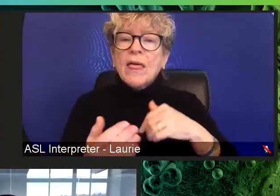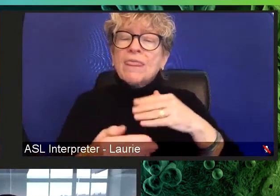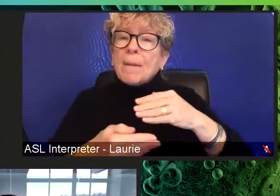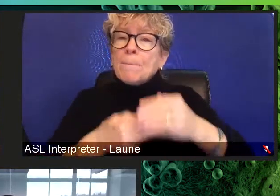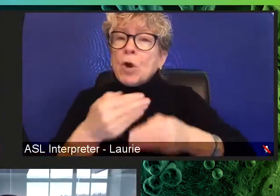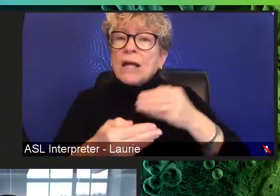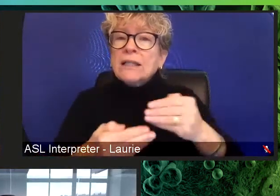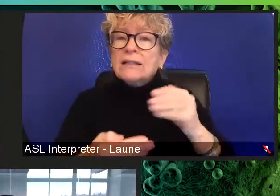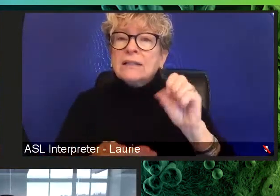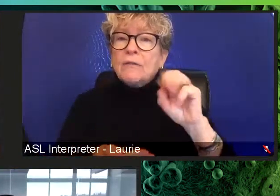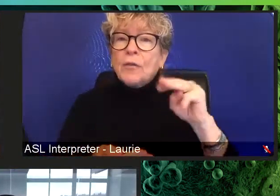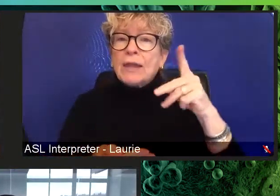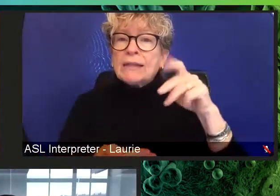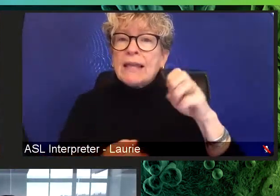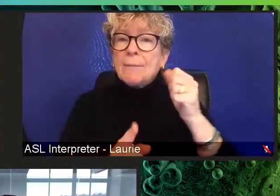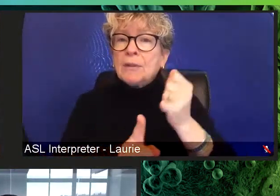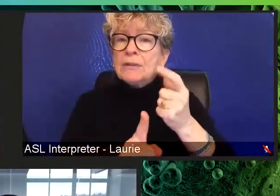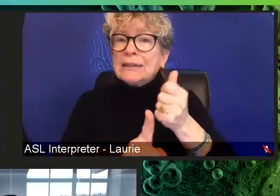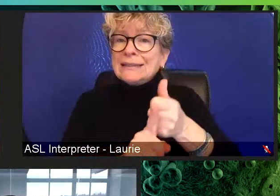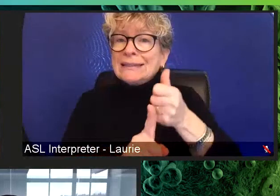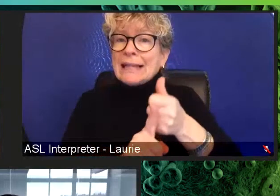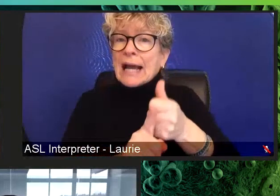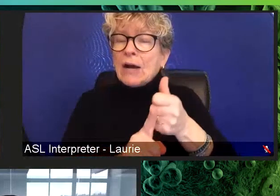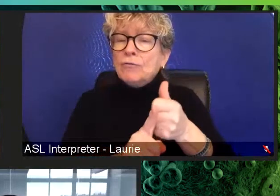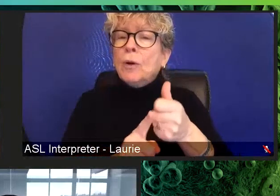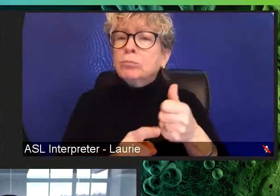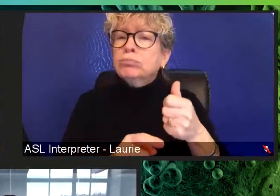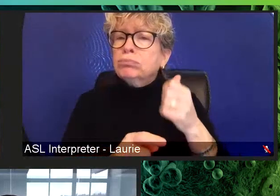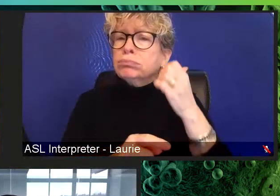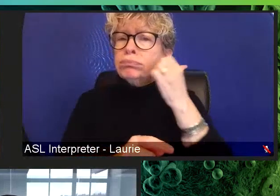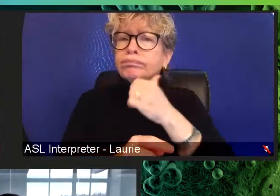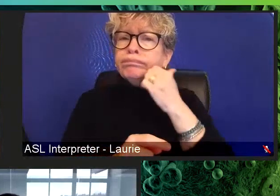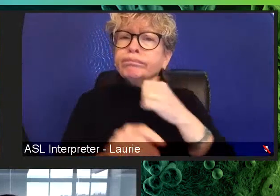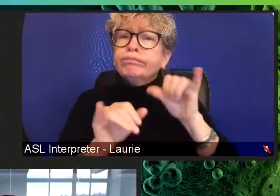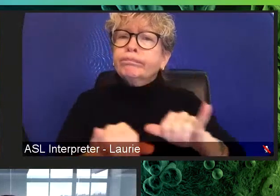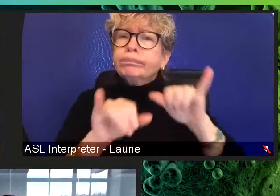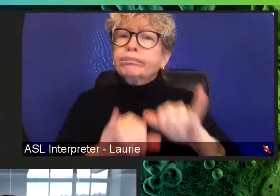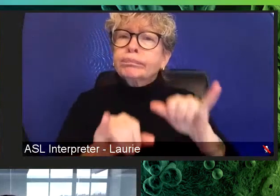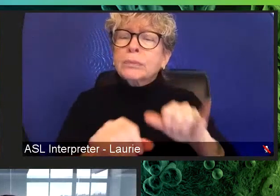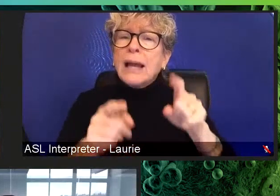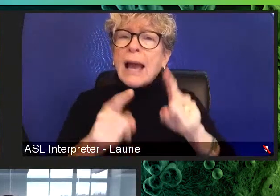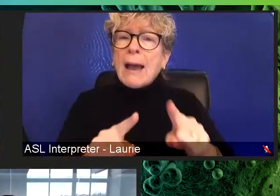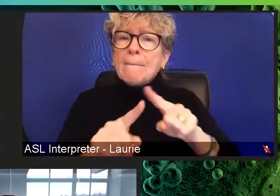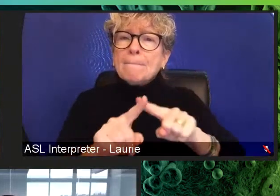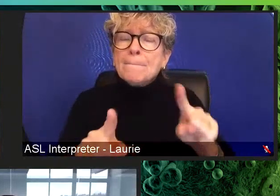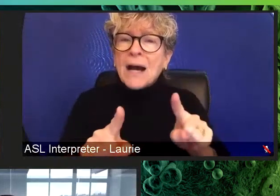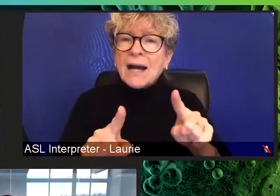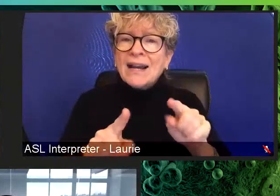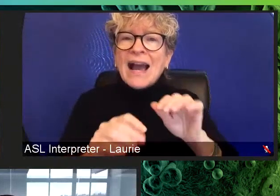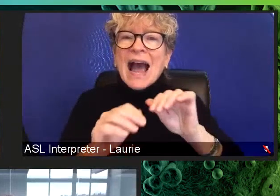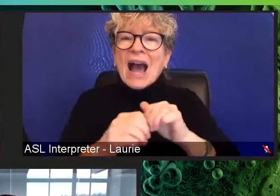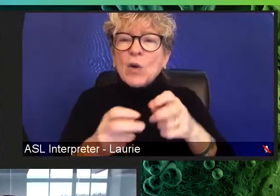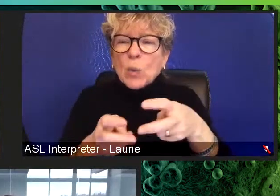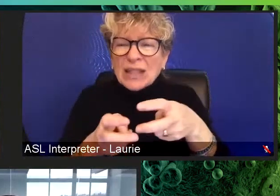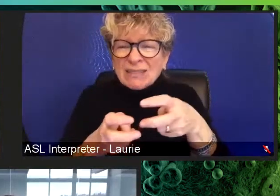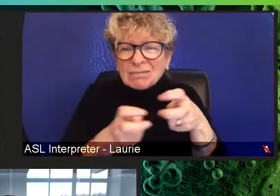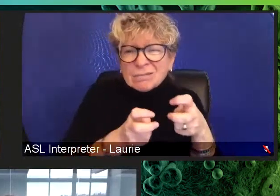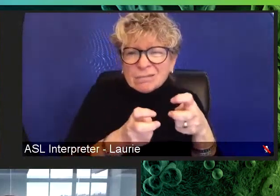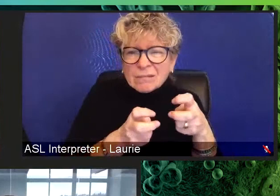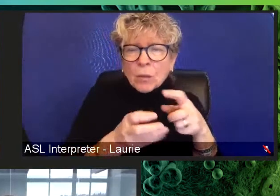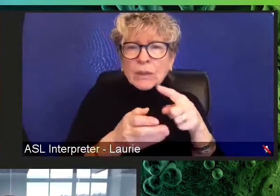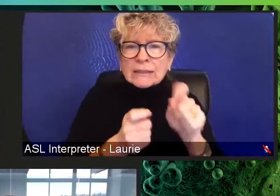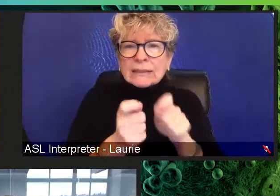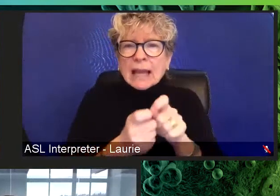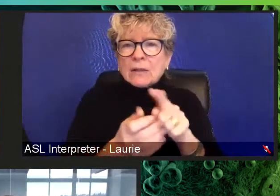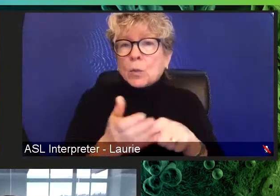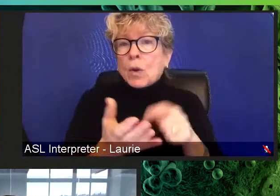quite routine. Now it's just how can we extract the information that we want from these samples. And so I